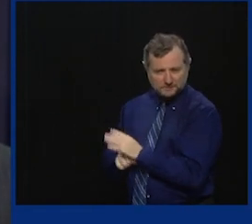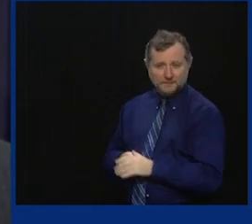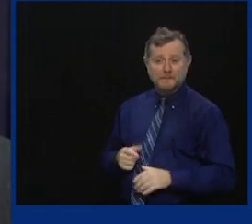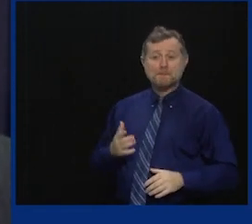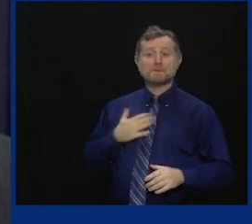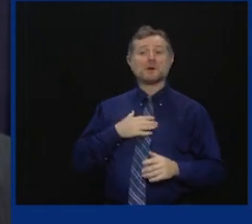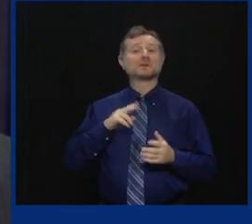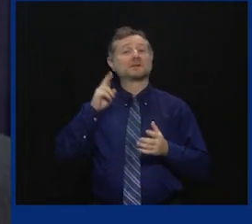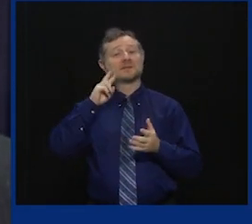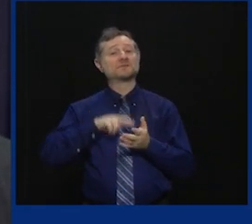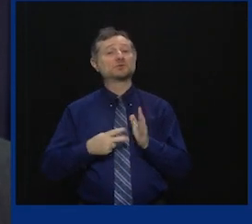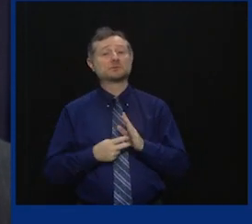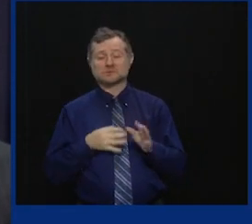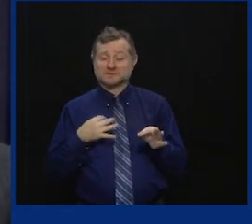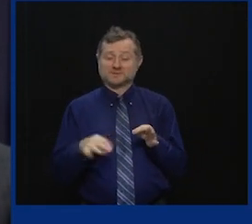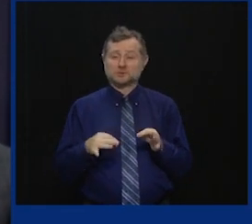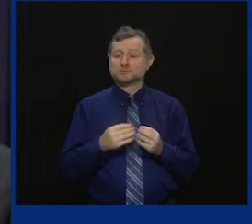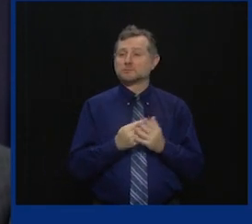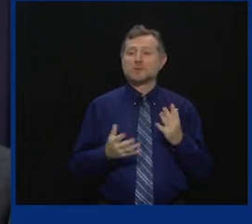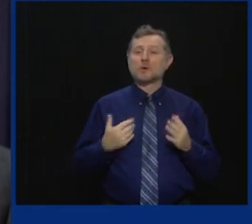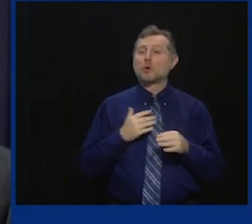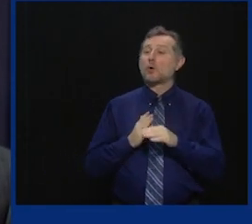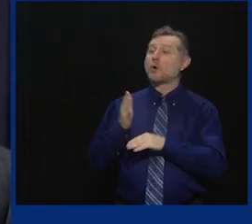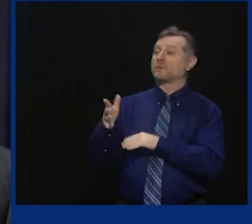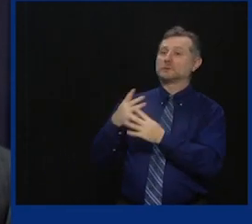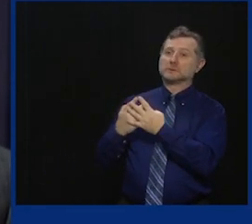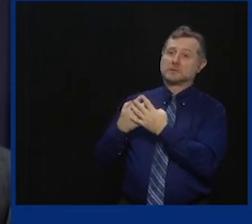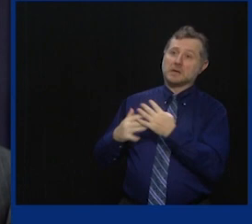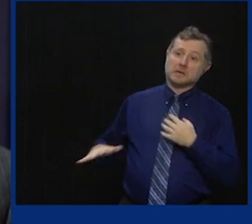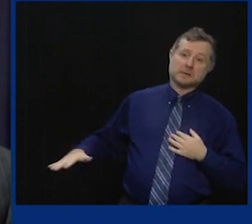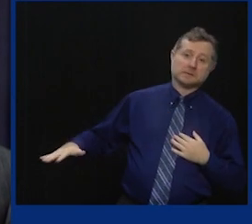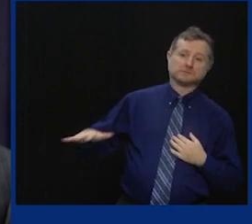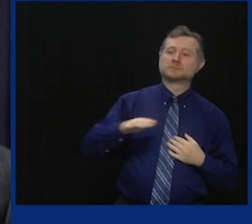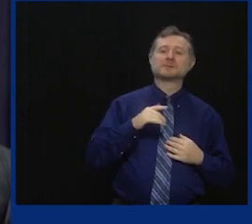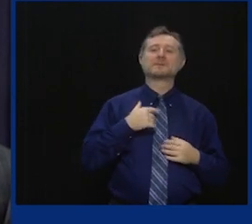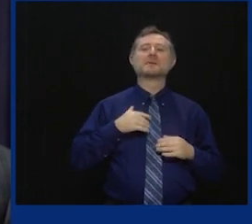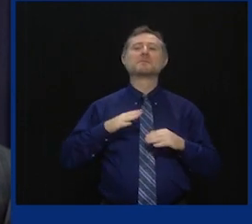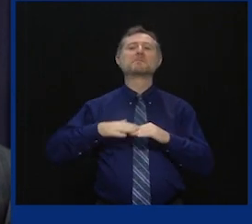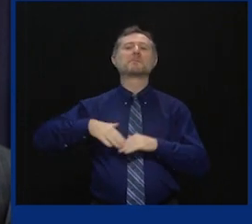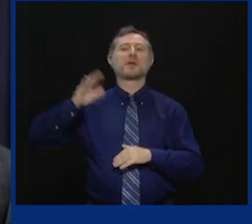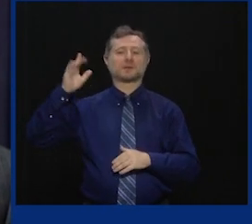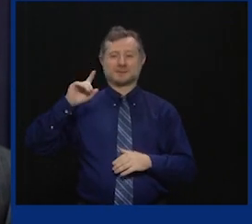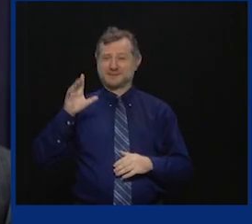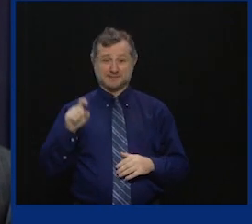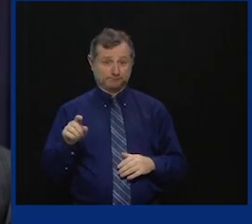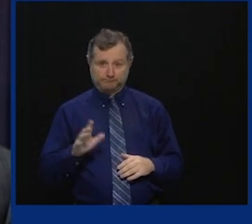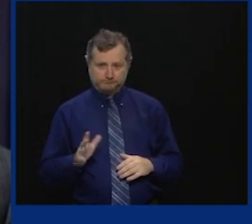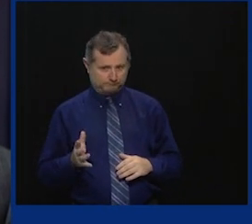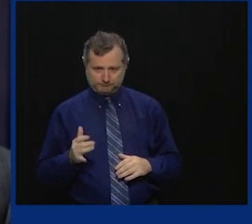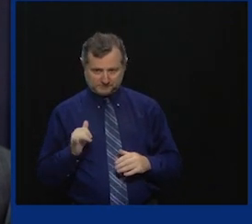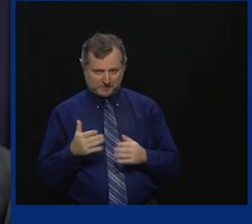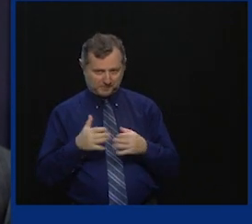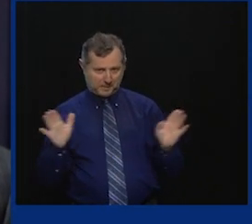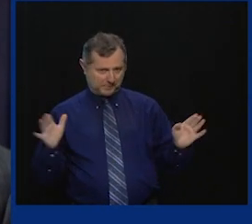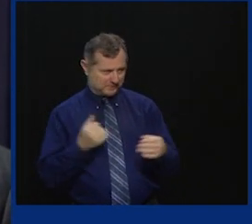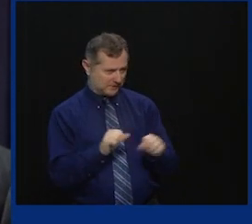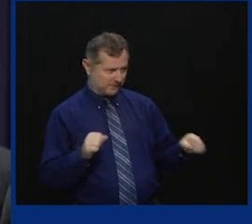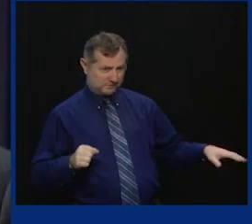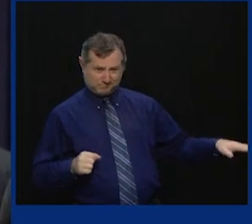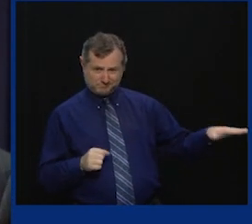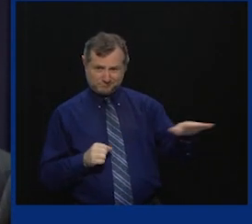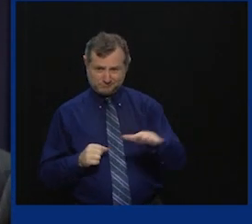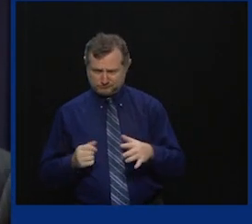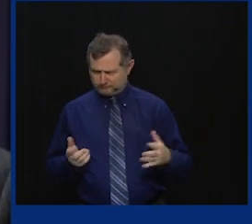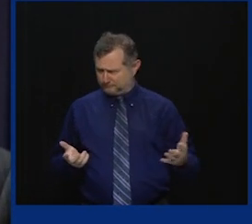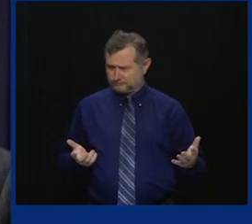over-incarceration is incarceration beyond the need for public safety. When you look at